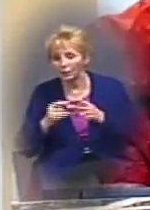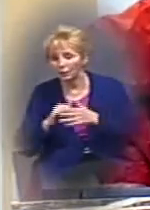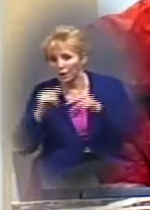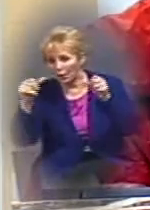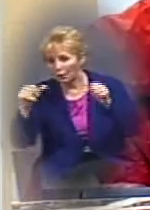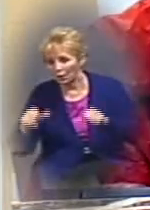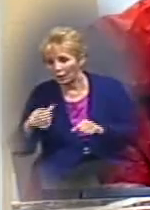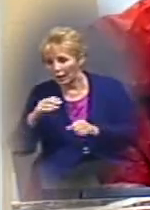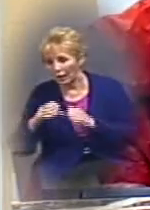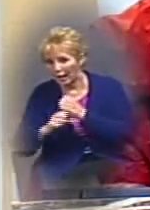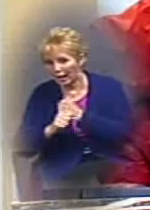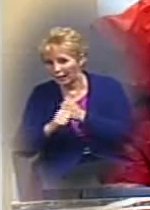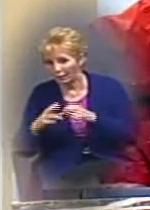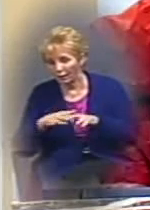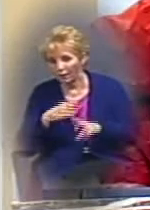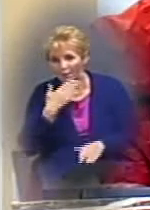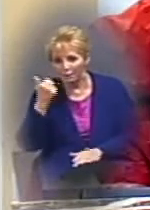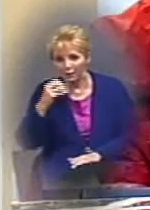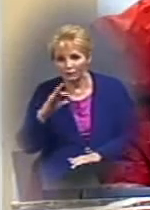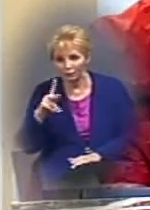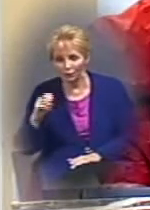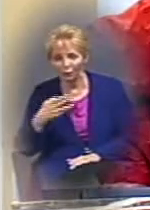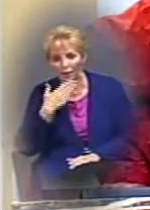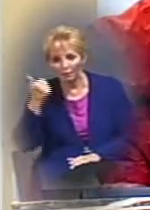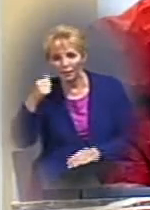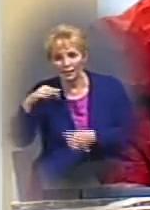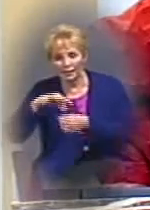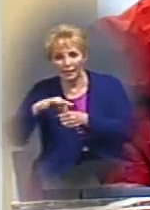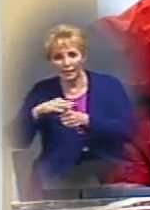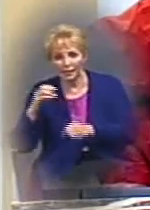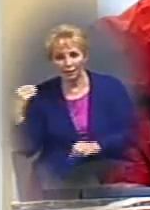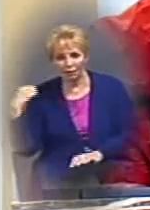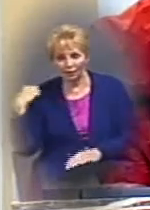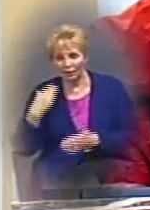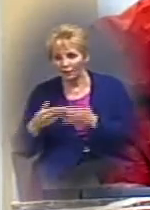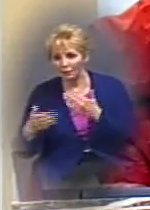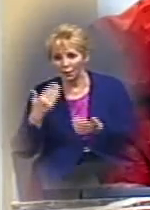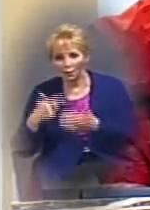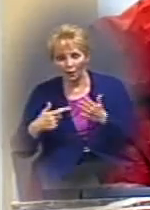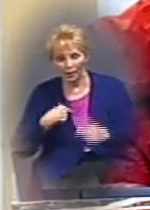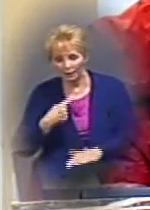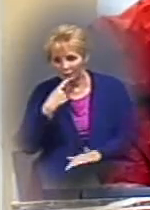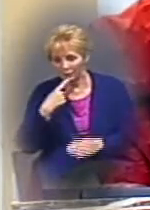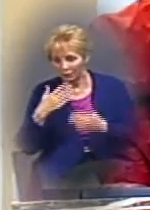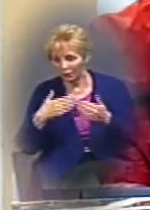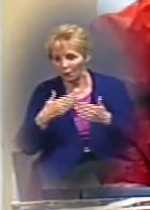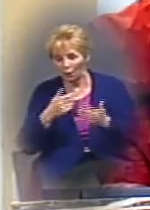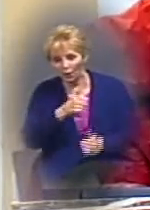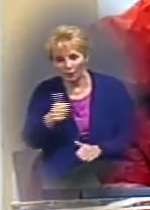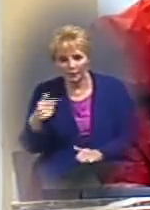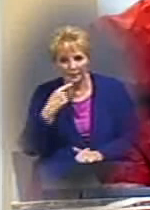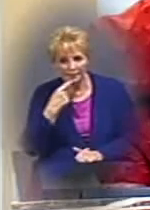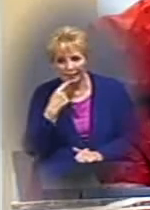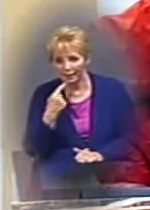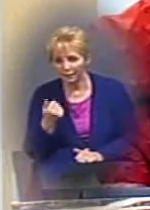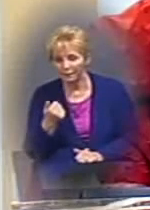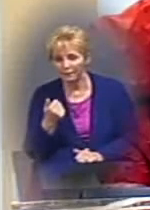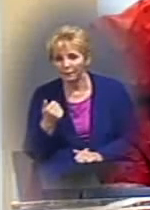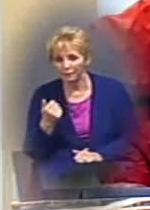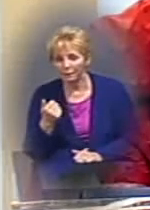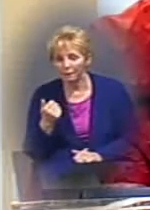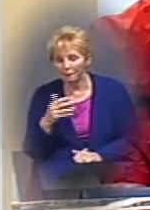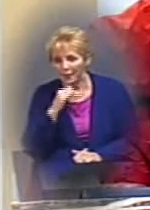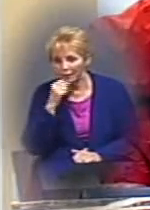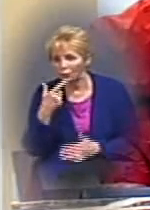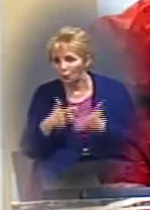posting ads of Best of Burke, of Best Elected Official, in spite of what I'm saying or anybody else is saying. You know, it